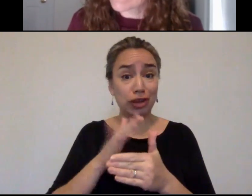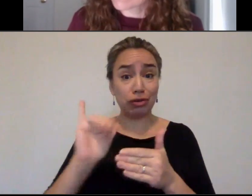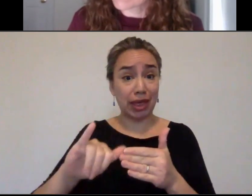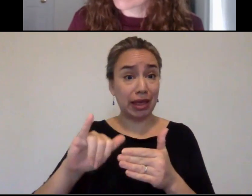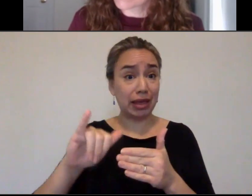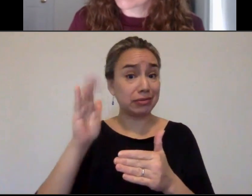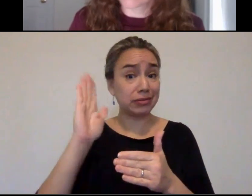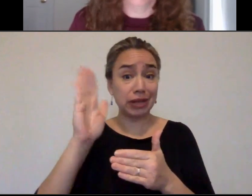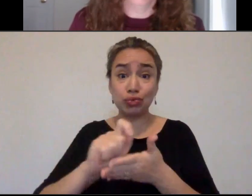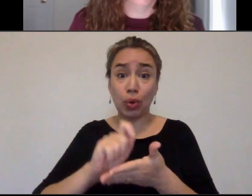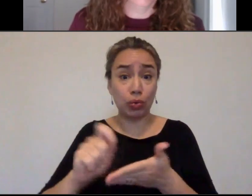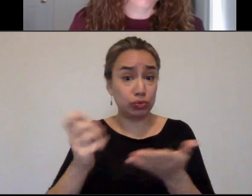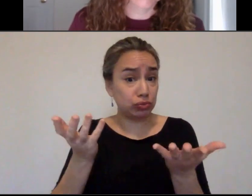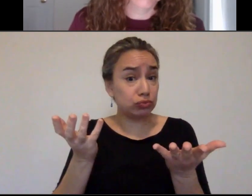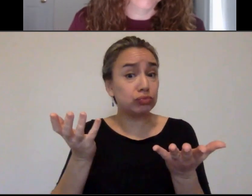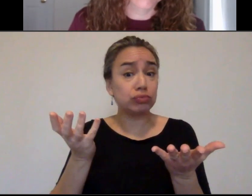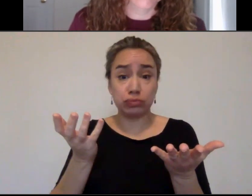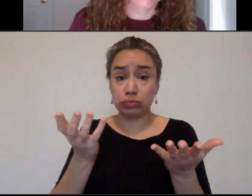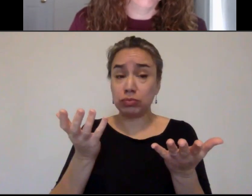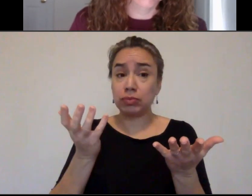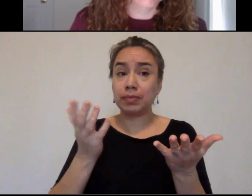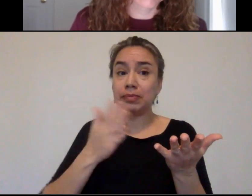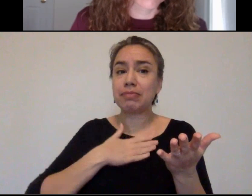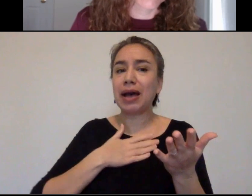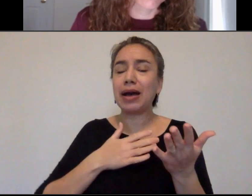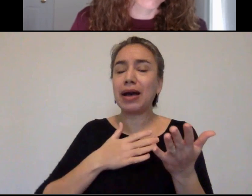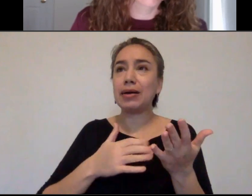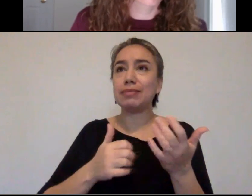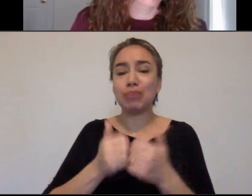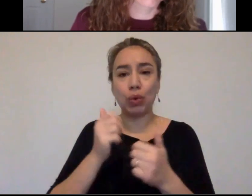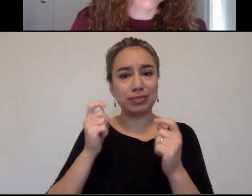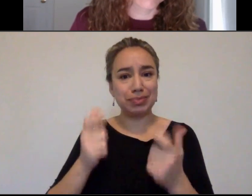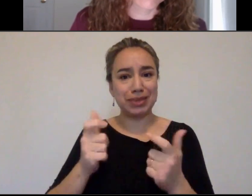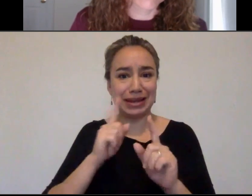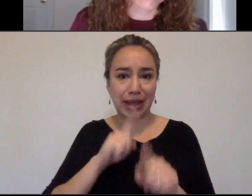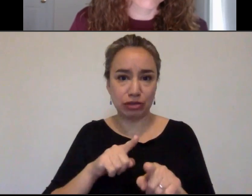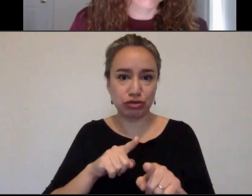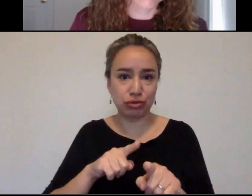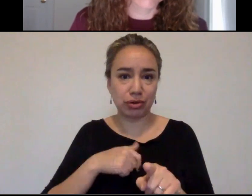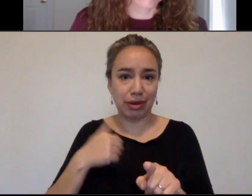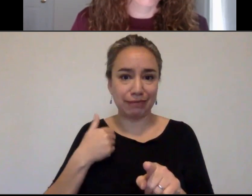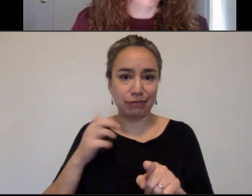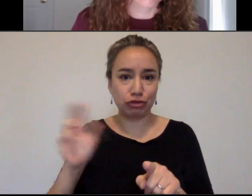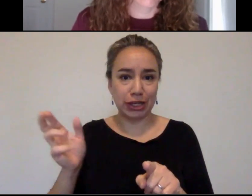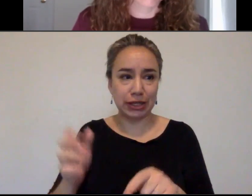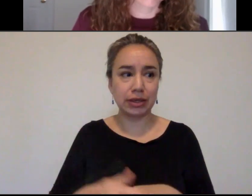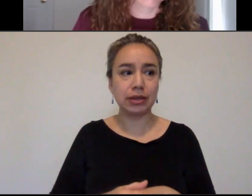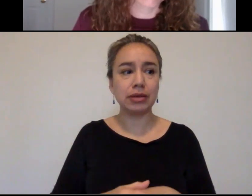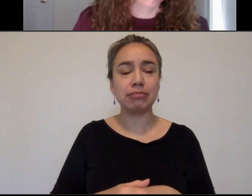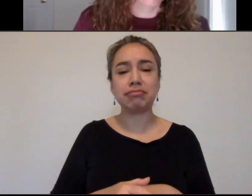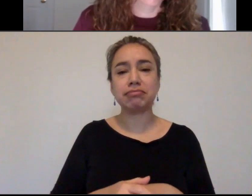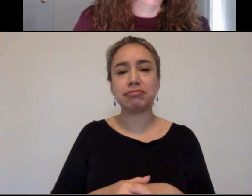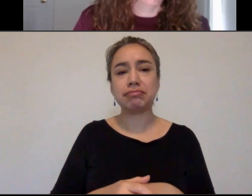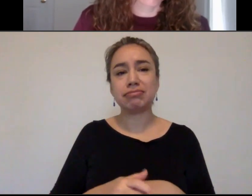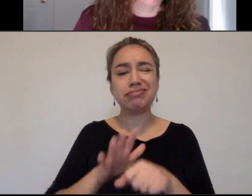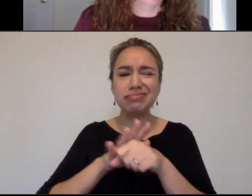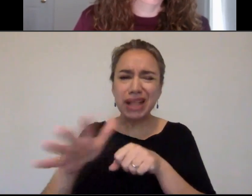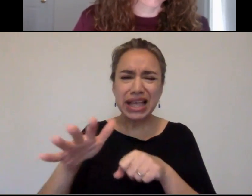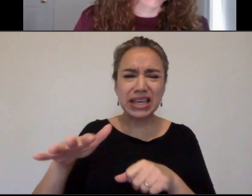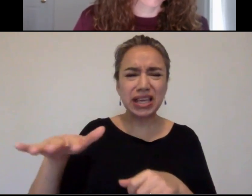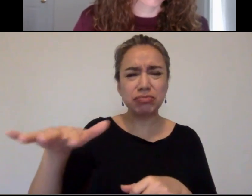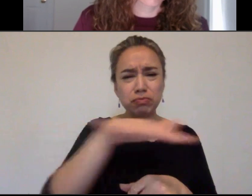That's my most immediate answer. There's plenty of work out there, but there's